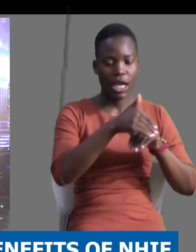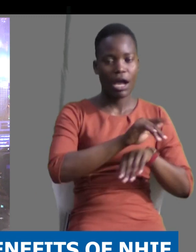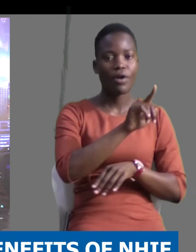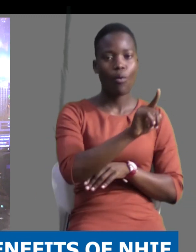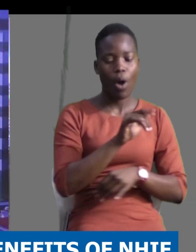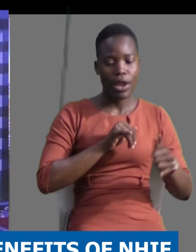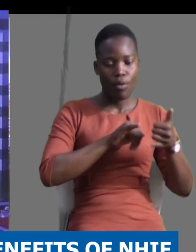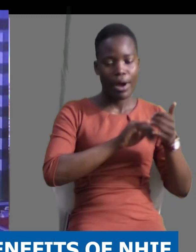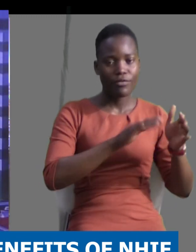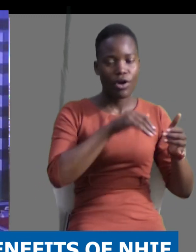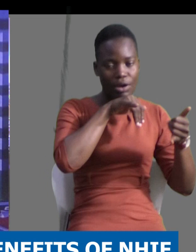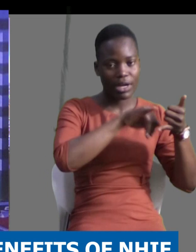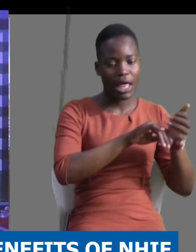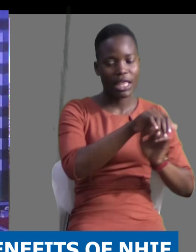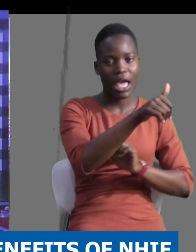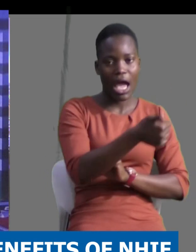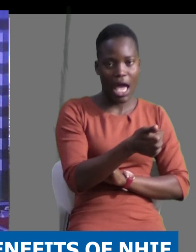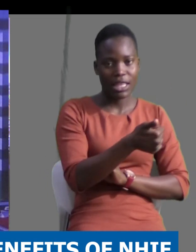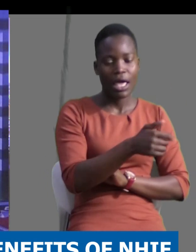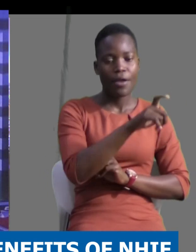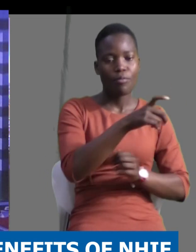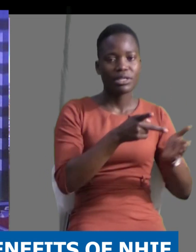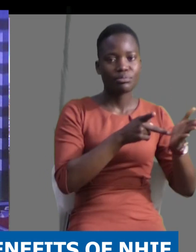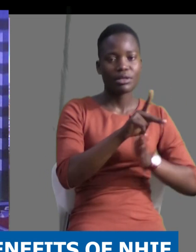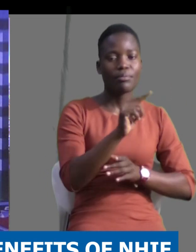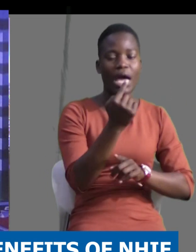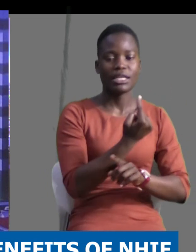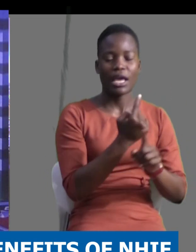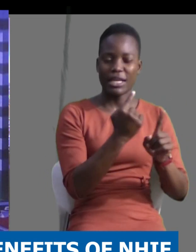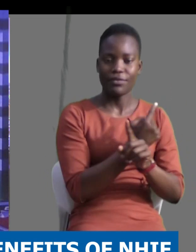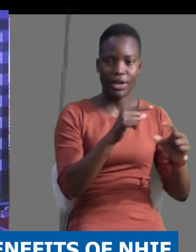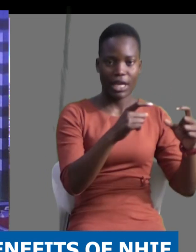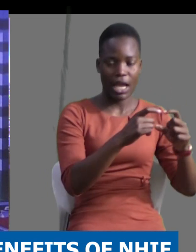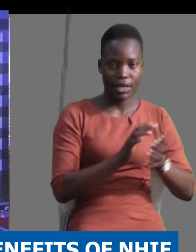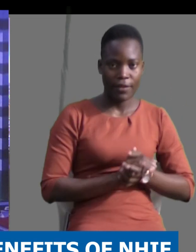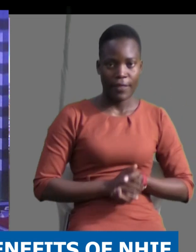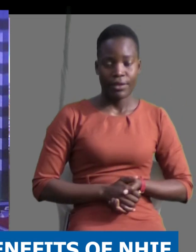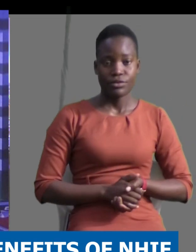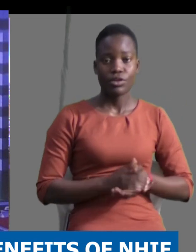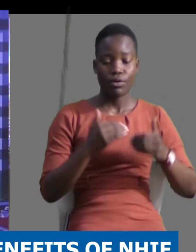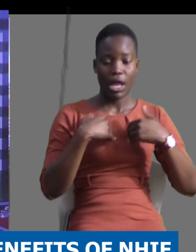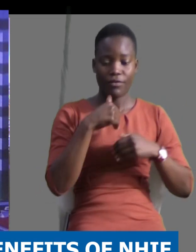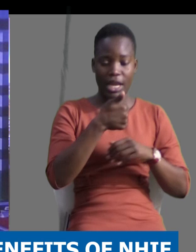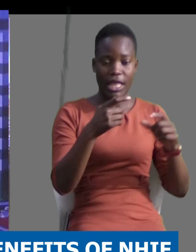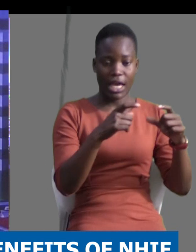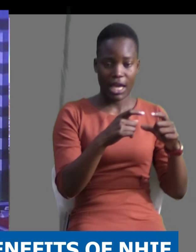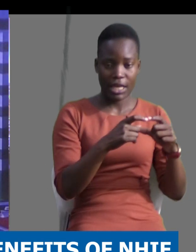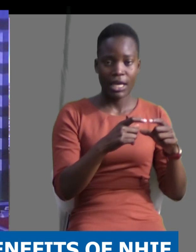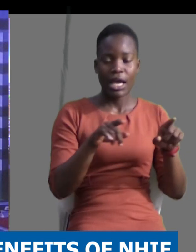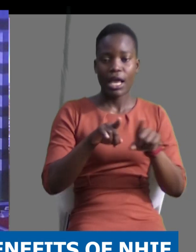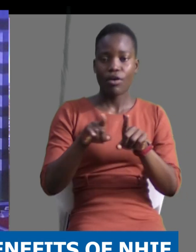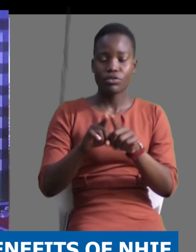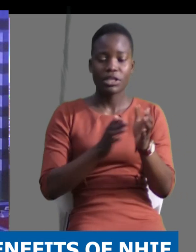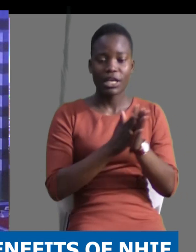We only cover one spouse. Yeah. So the other spouse, you have to pay for them a different card. Yeah, so they would have